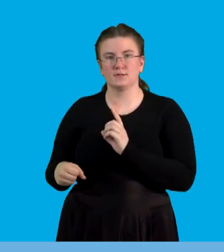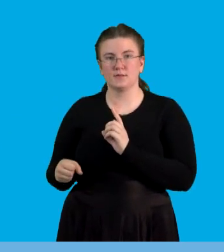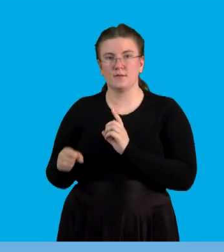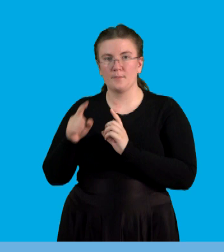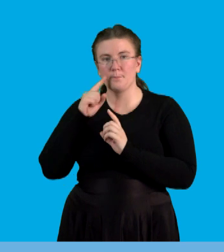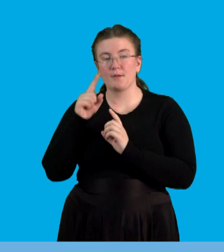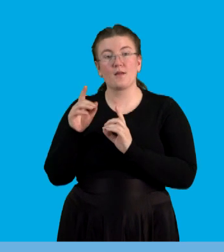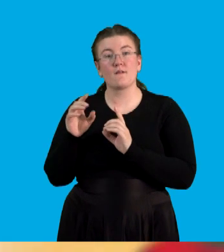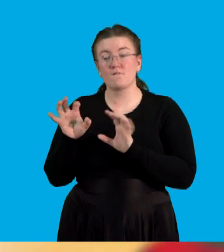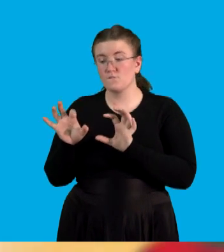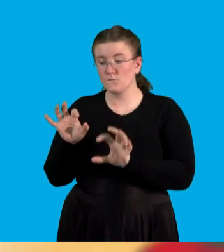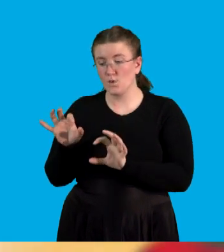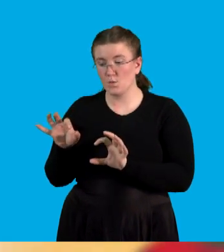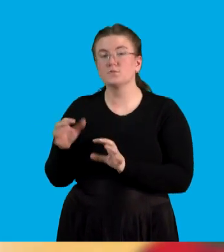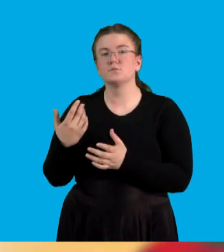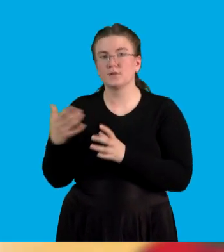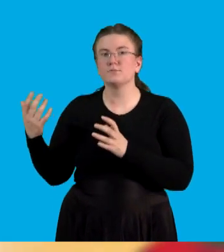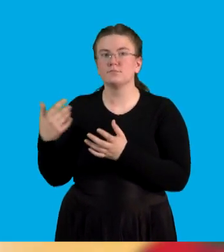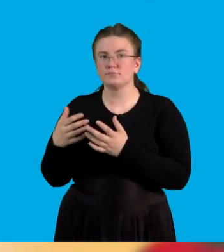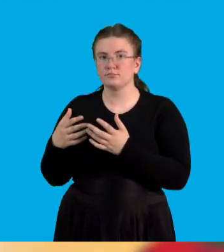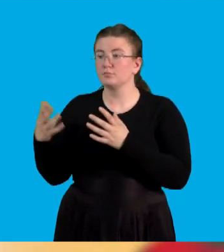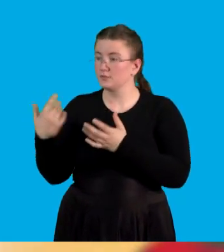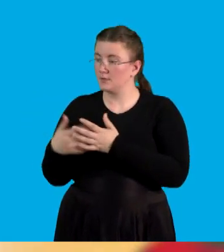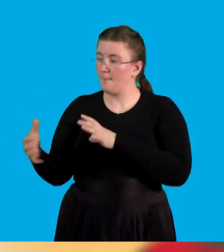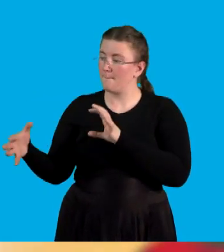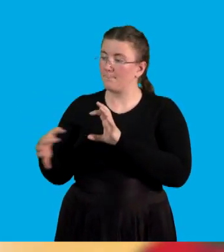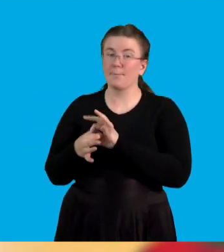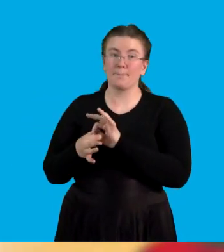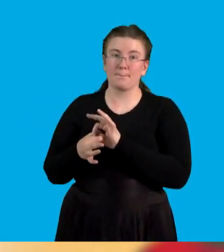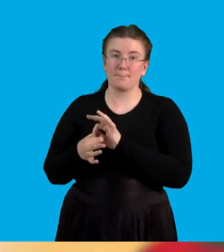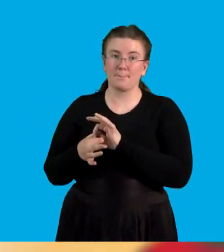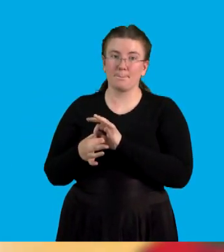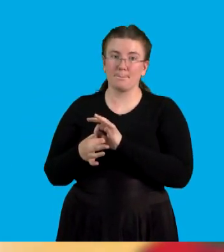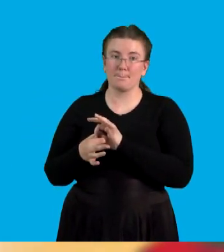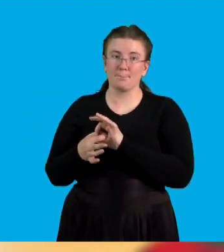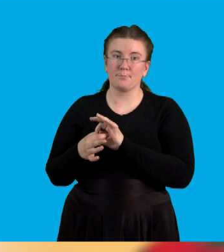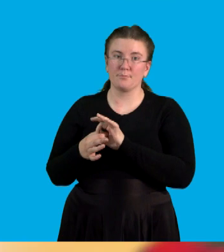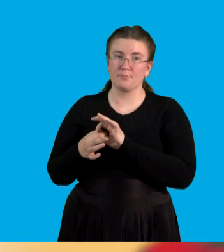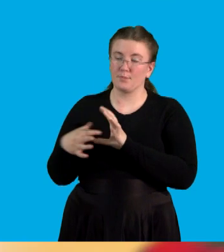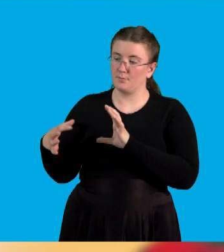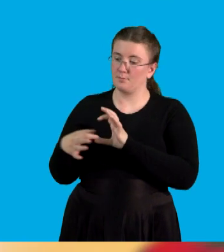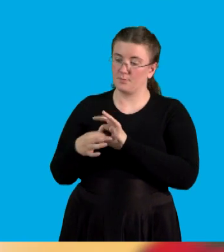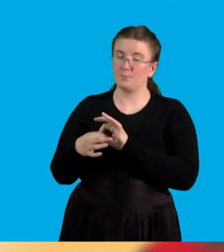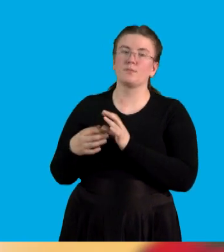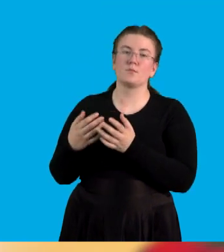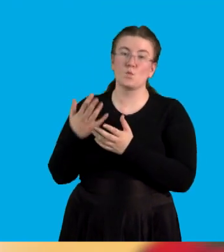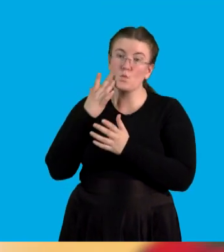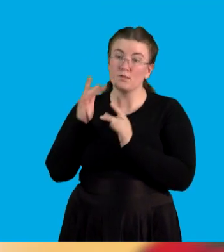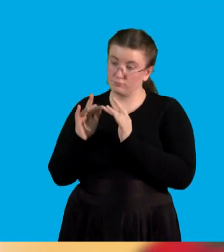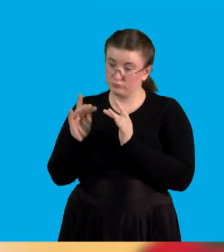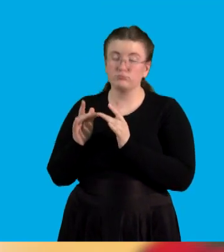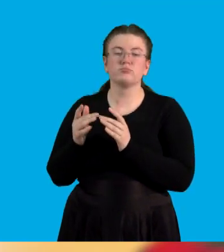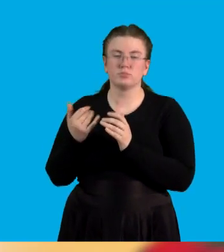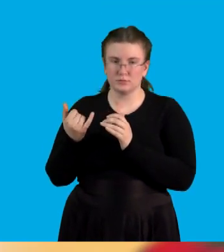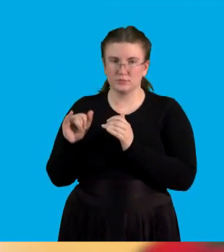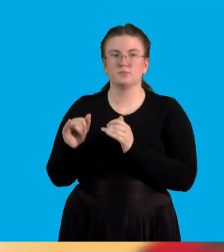is acting over a distance. But that force of attraction can still act even though the 2 objects are in contact or they are touching